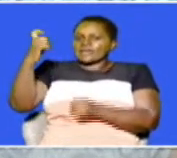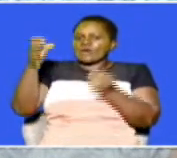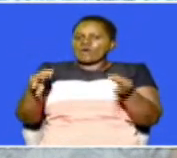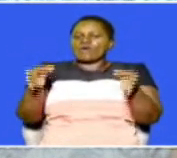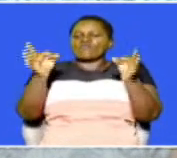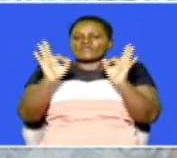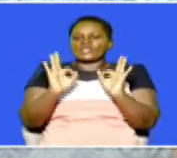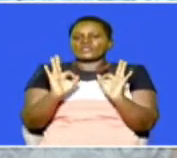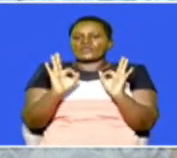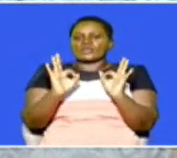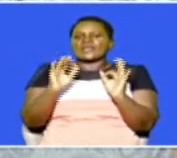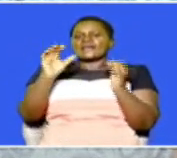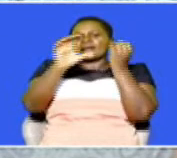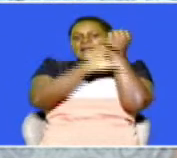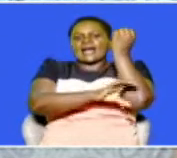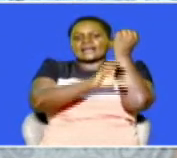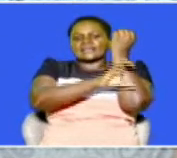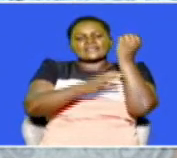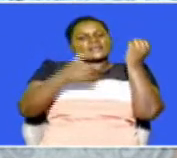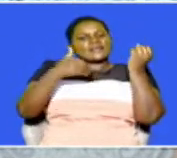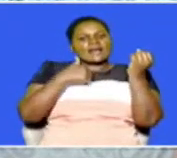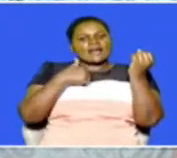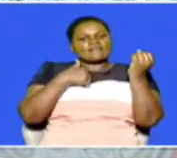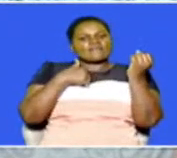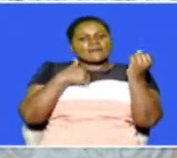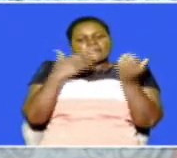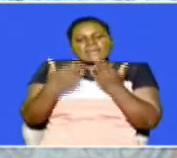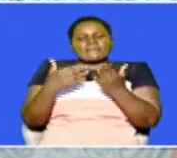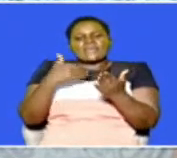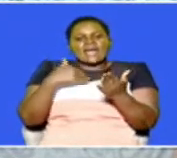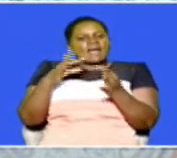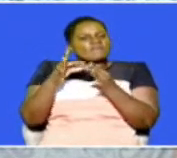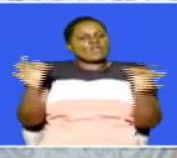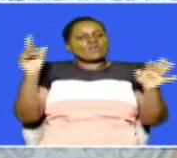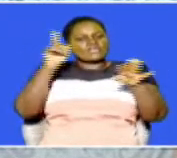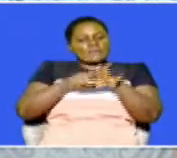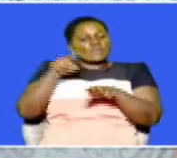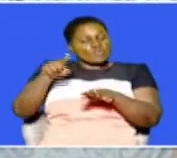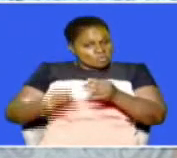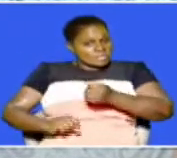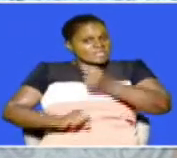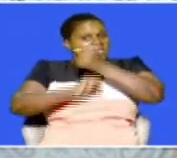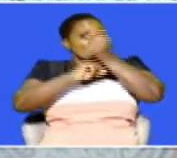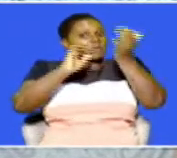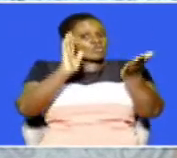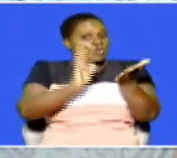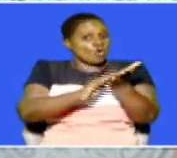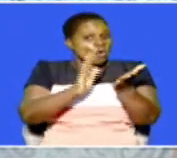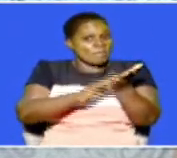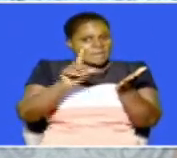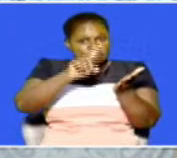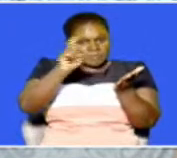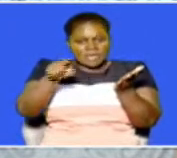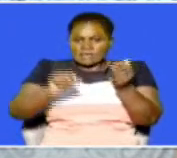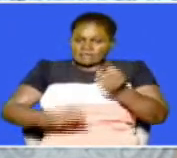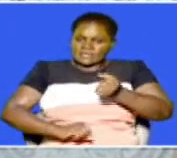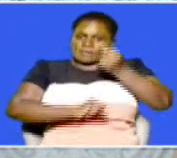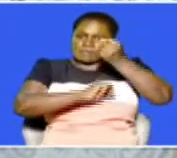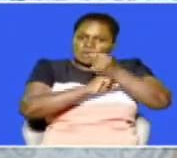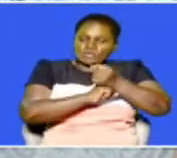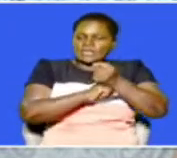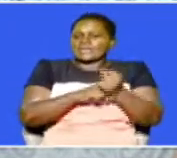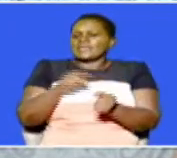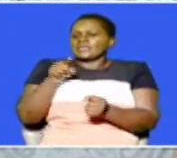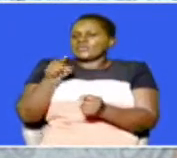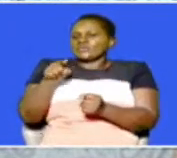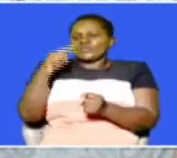officer that the county has had and may have in a long time. Do you agree with those sentiments, Speaker? And if you agree, what would it